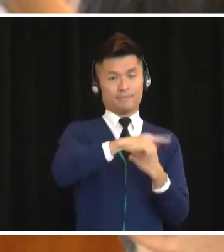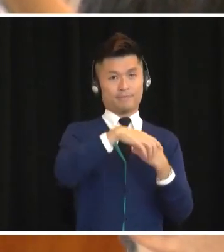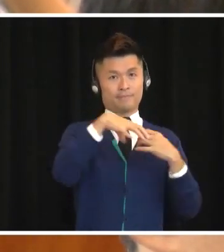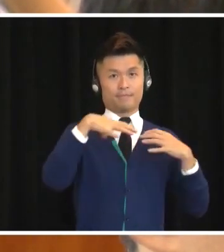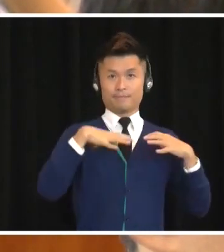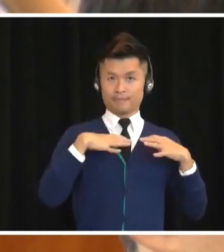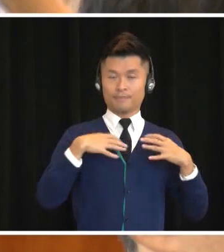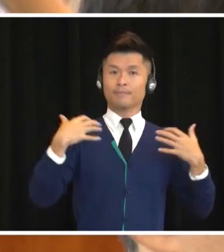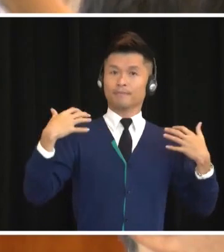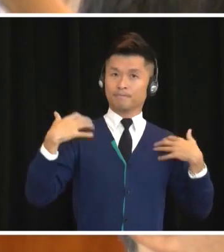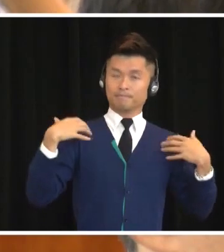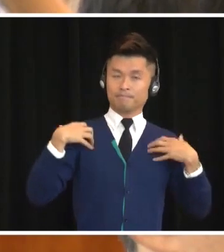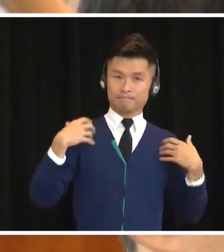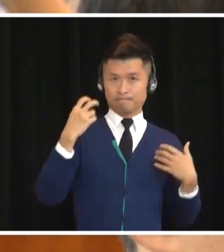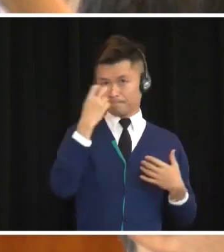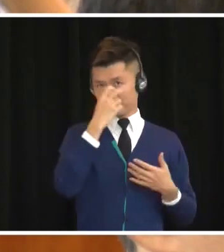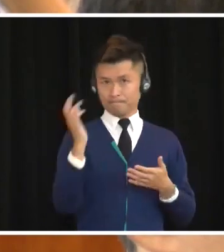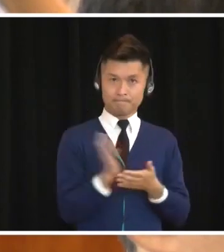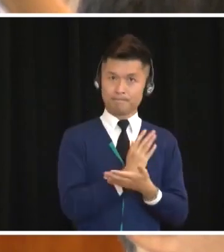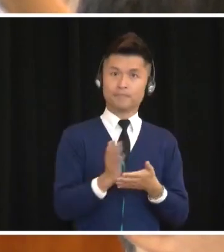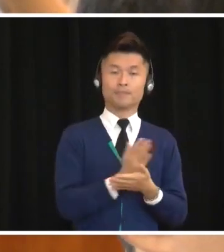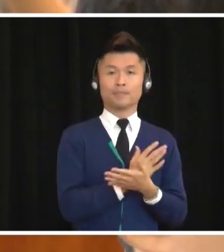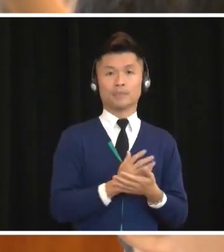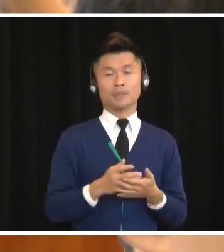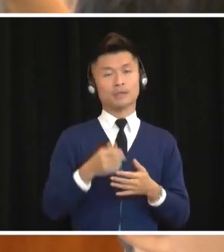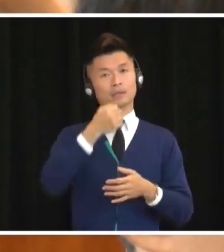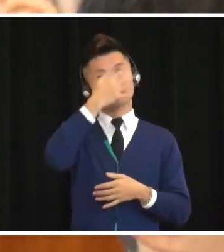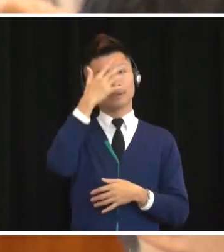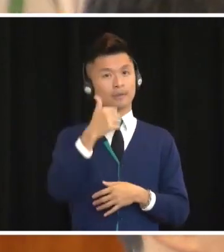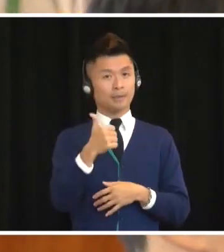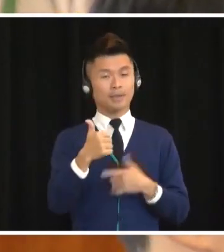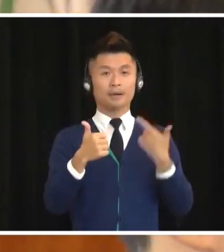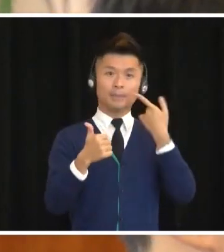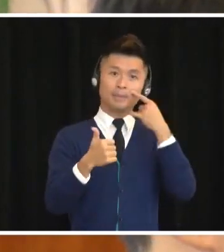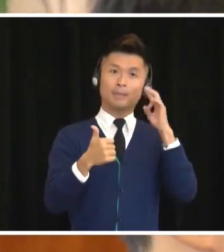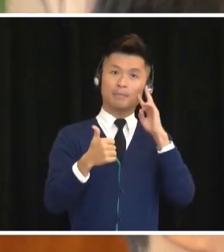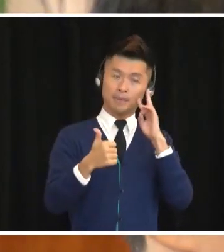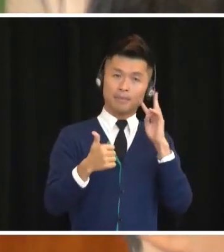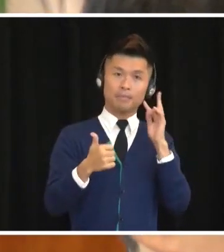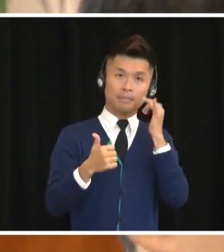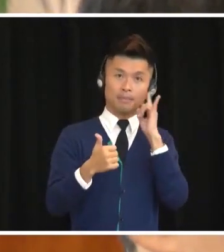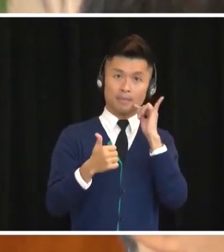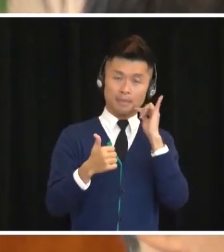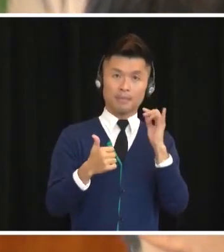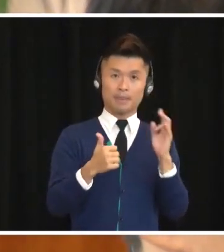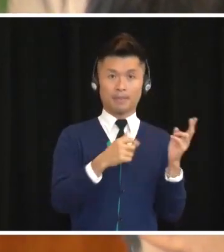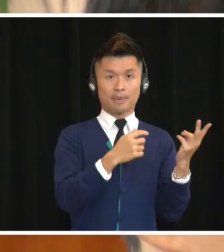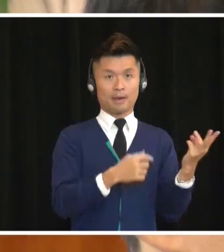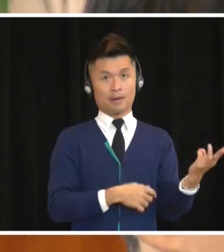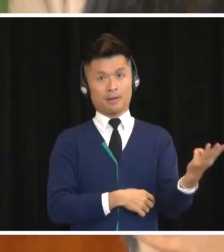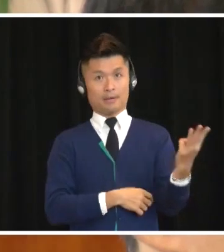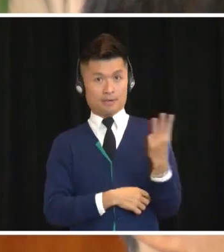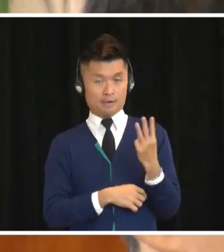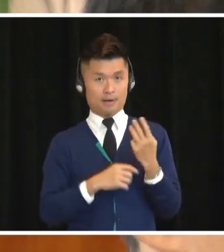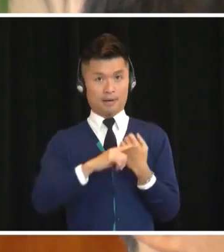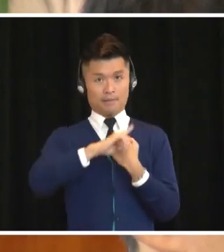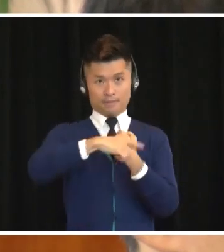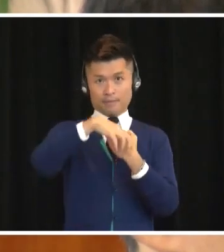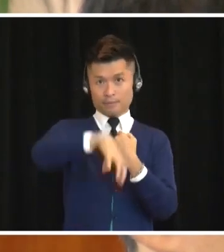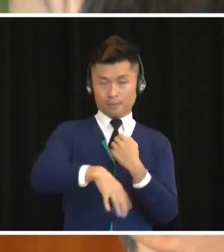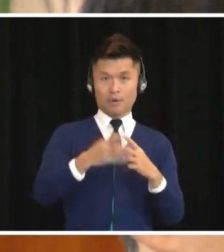case back to the courts in Taipei for the judge in Taipei to deal with the case, so that the parents of the